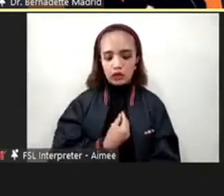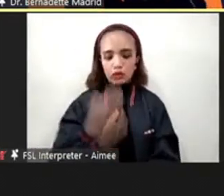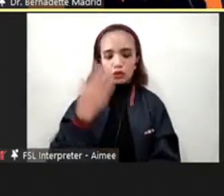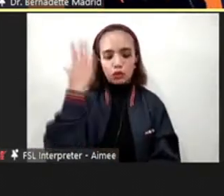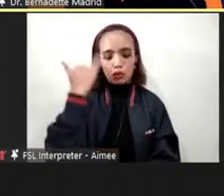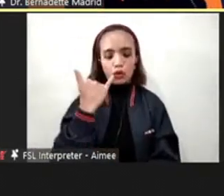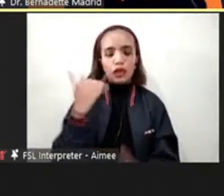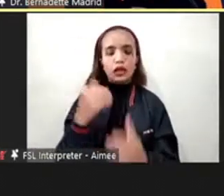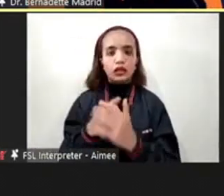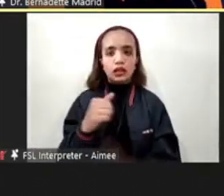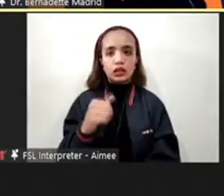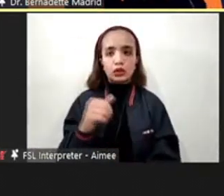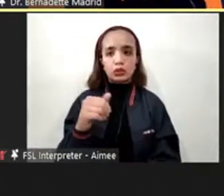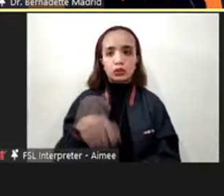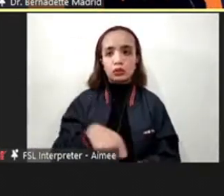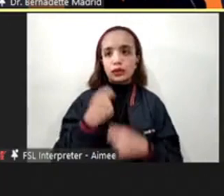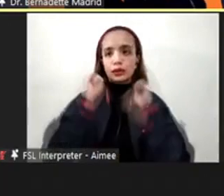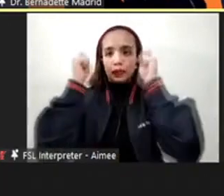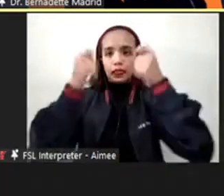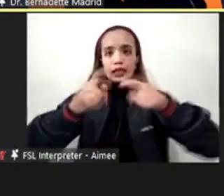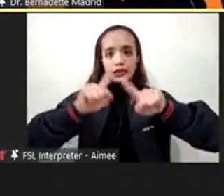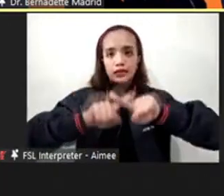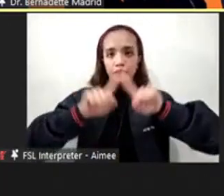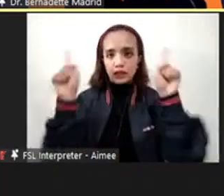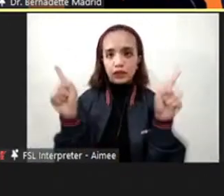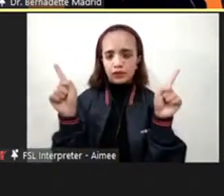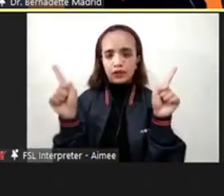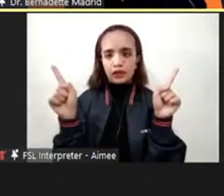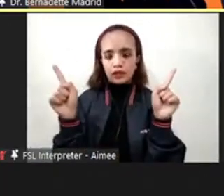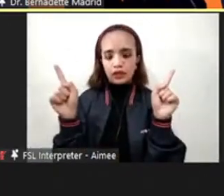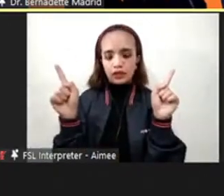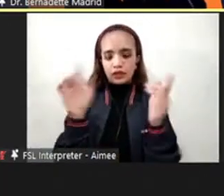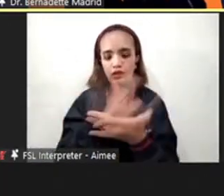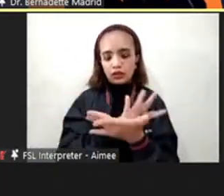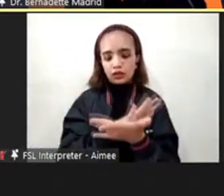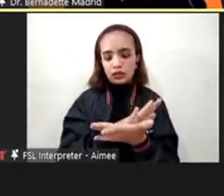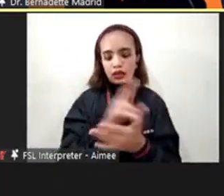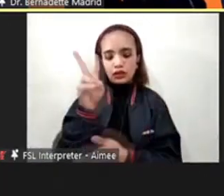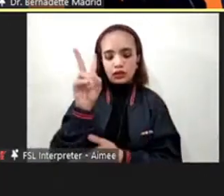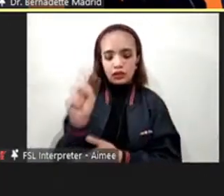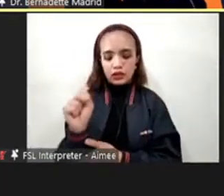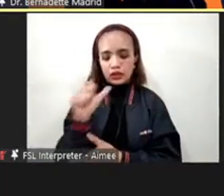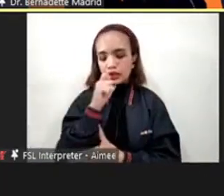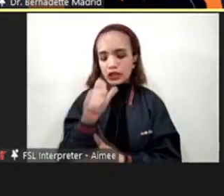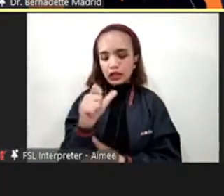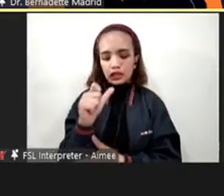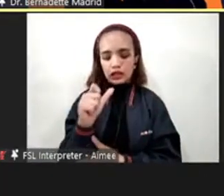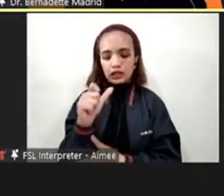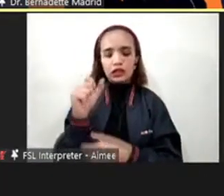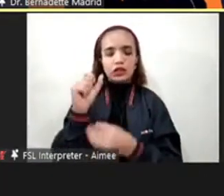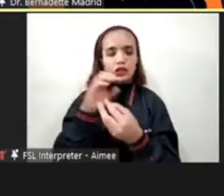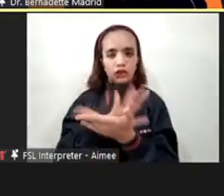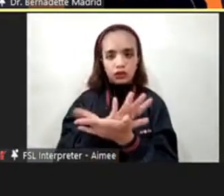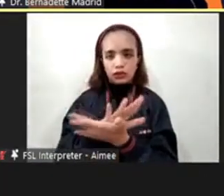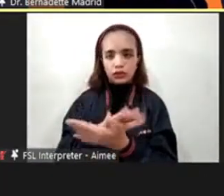of PPE is different in the COVID area versus the non-COVID area.